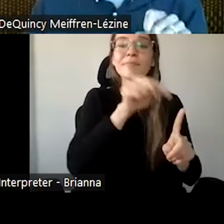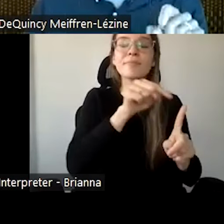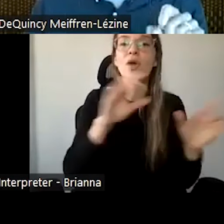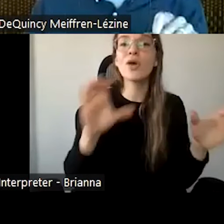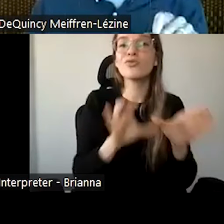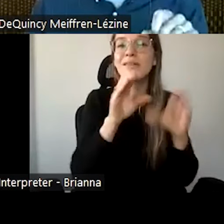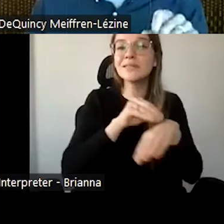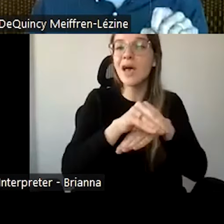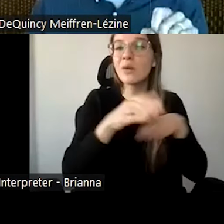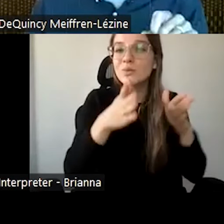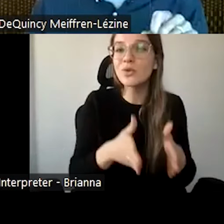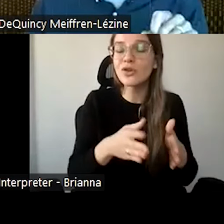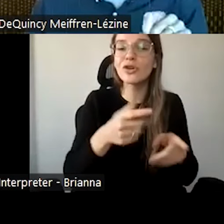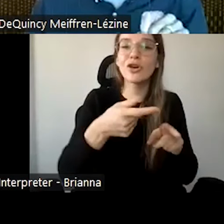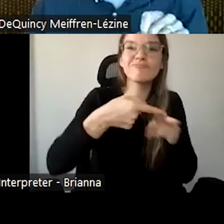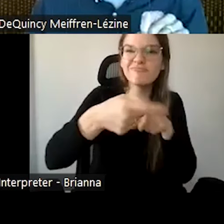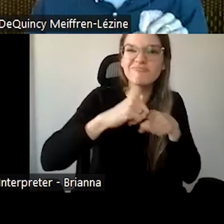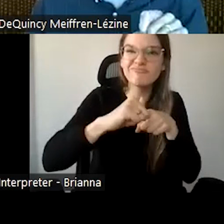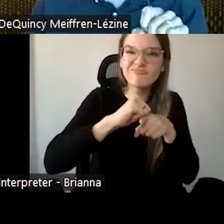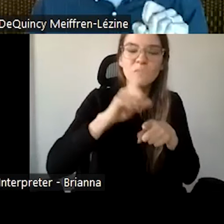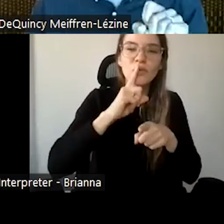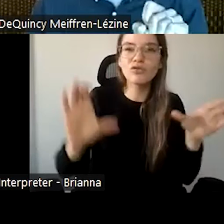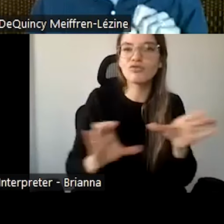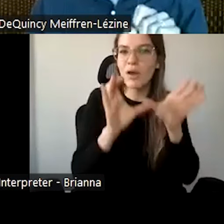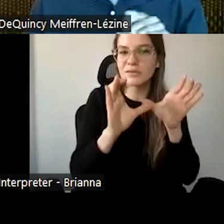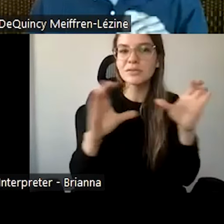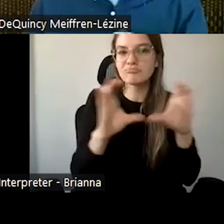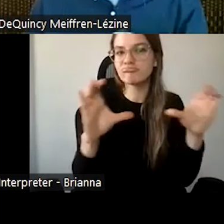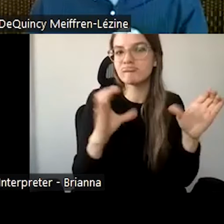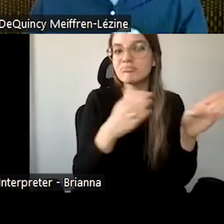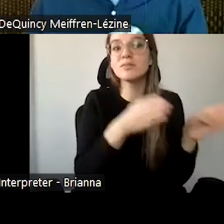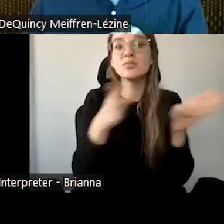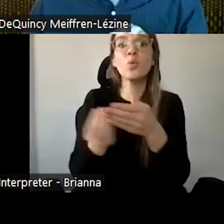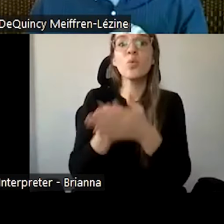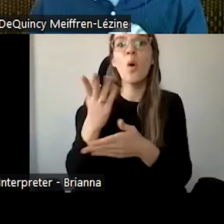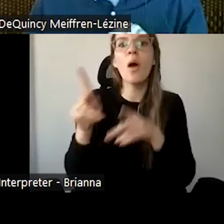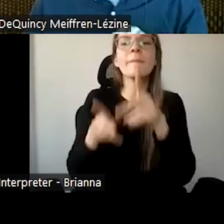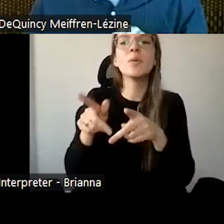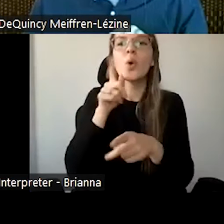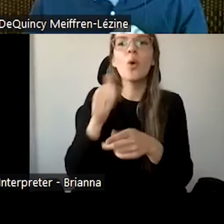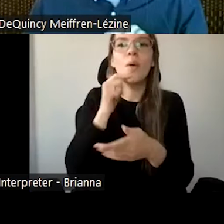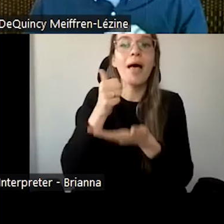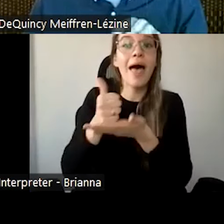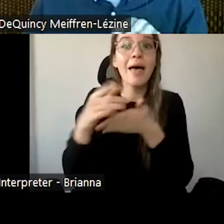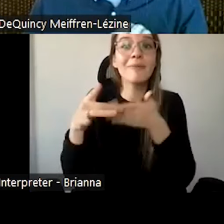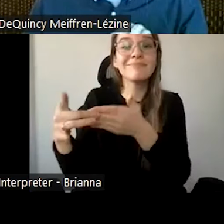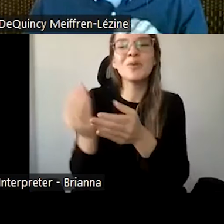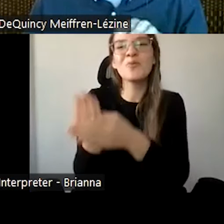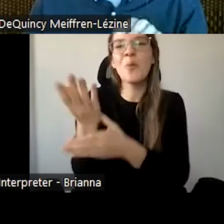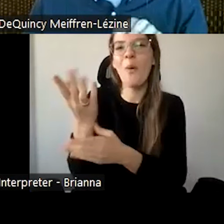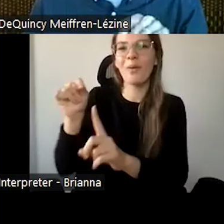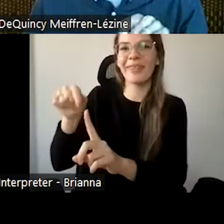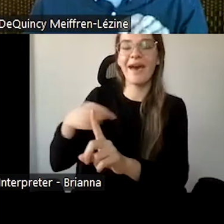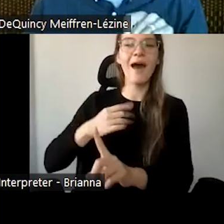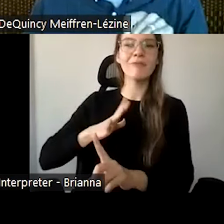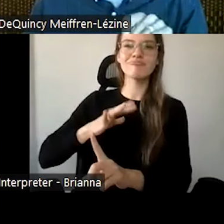example, or people who are specialists in the crisis setting. But on the growth side, you're looking at people who can help growth. And one reason why I like this is